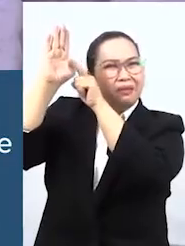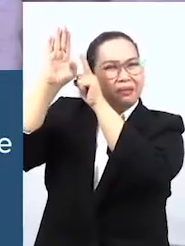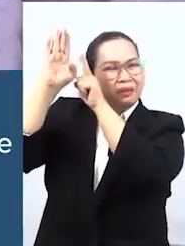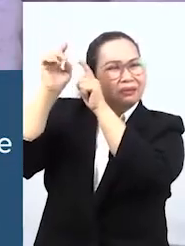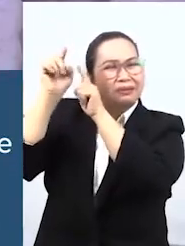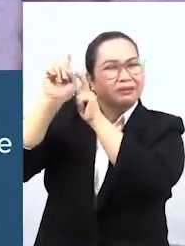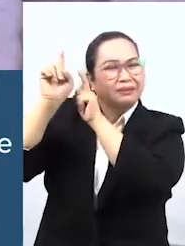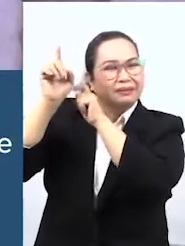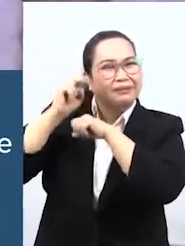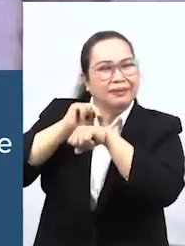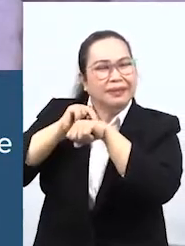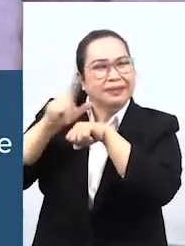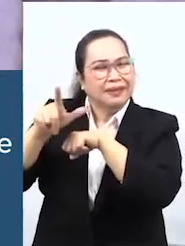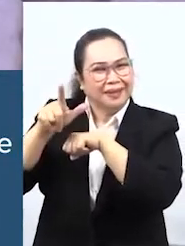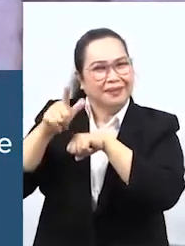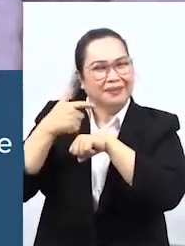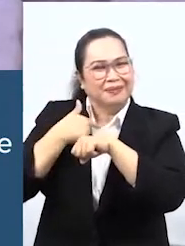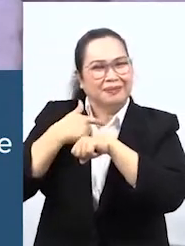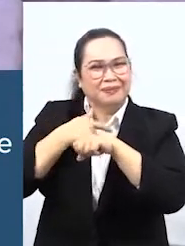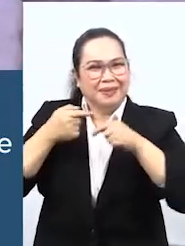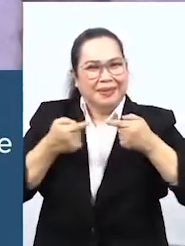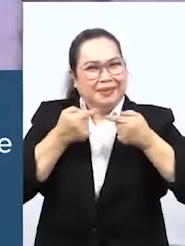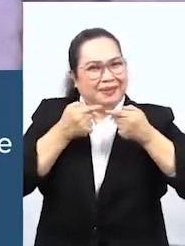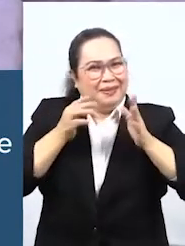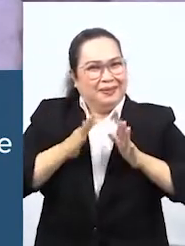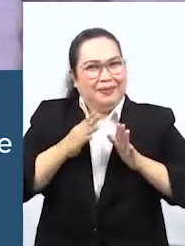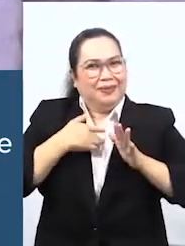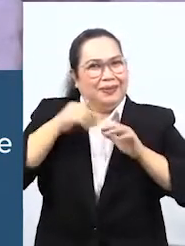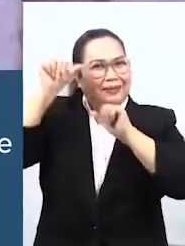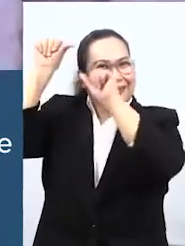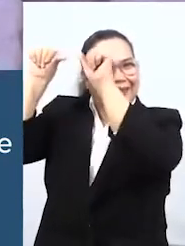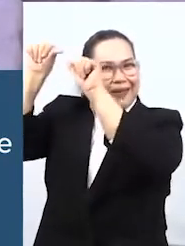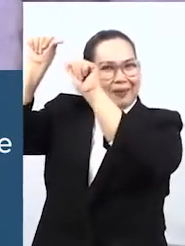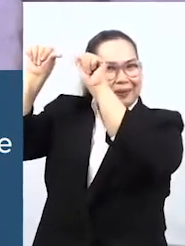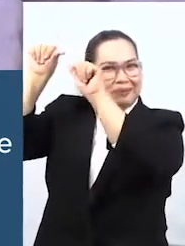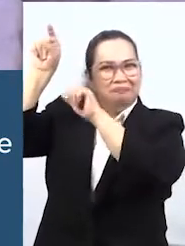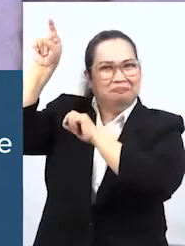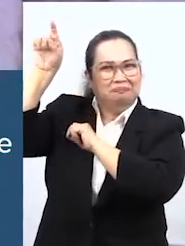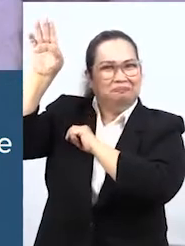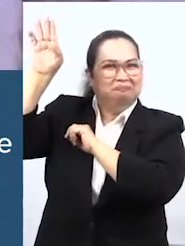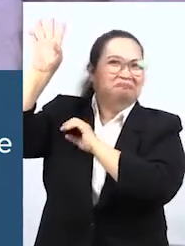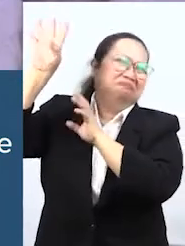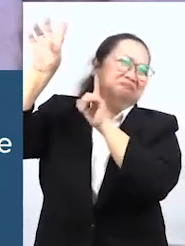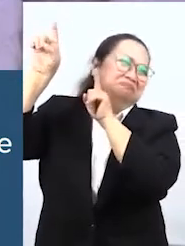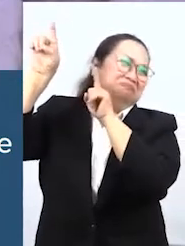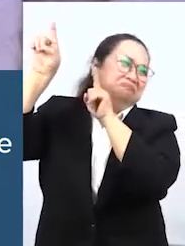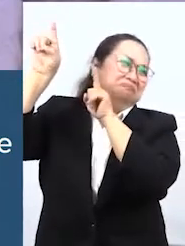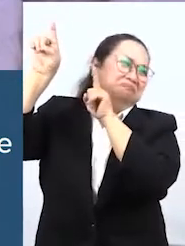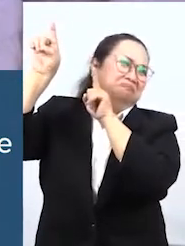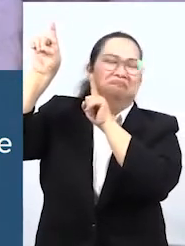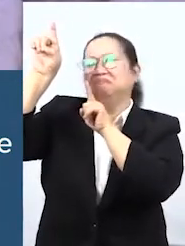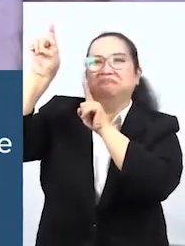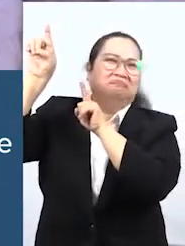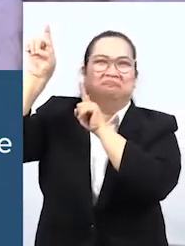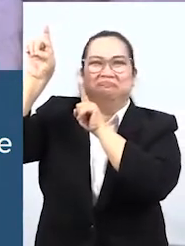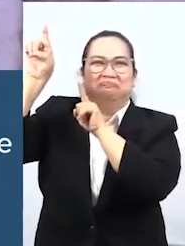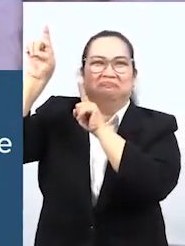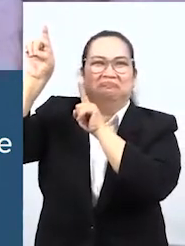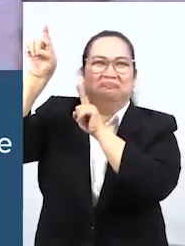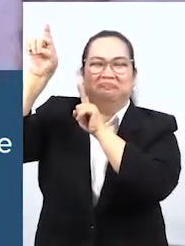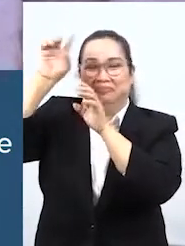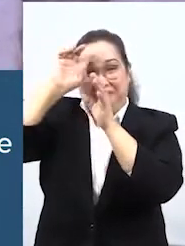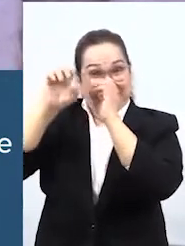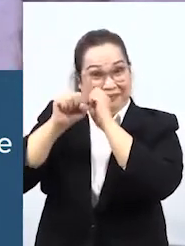our natural Bent as sinful beings is to doubt God w can i